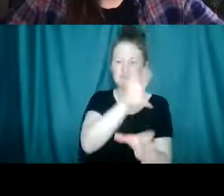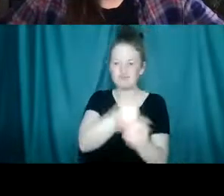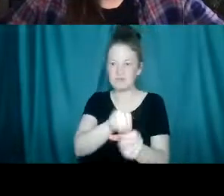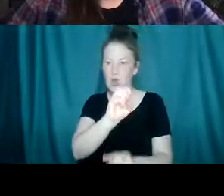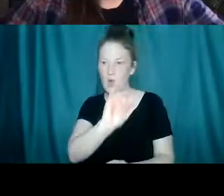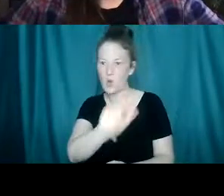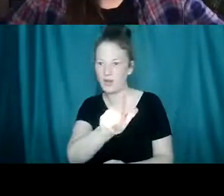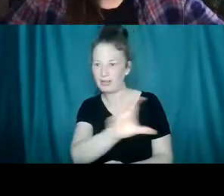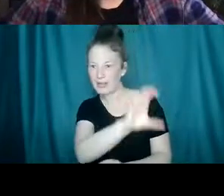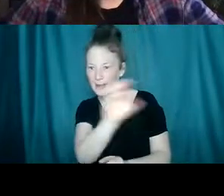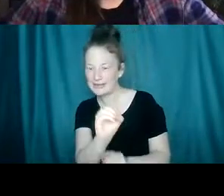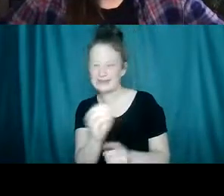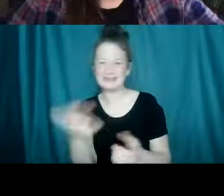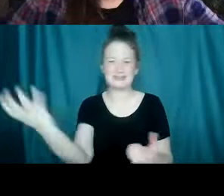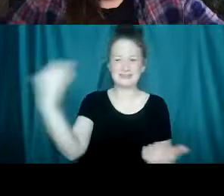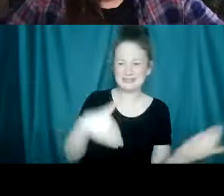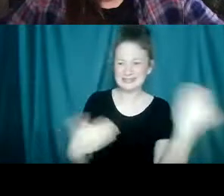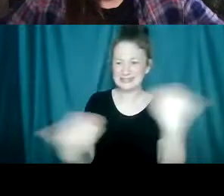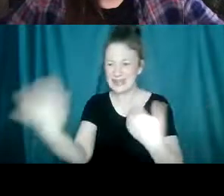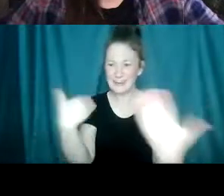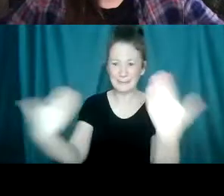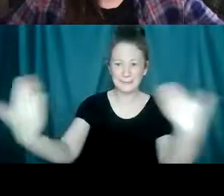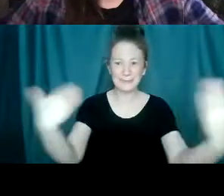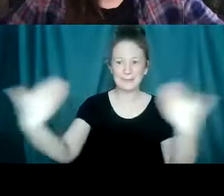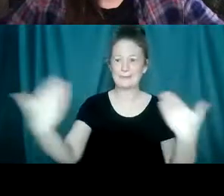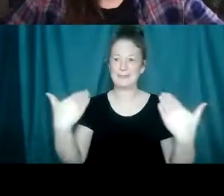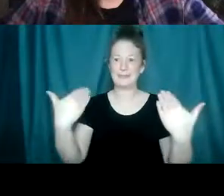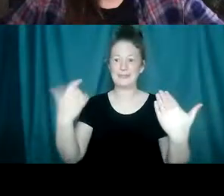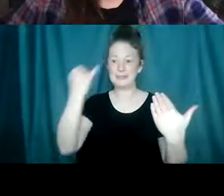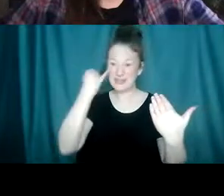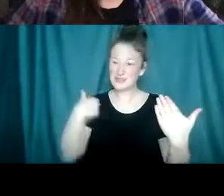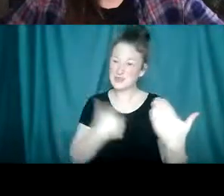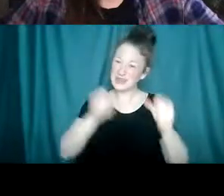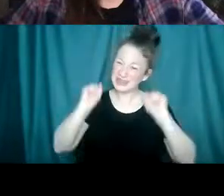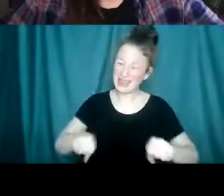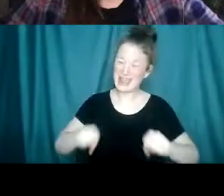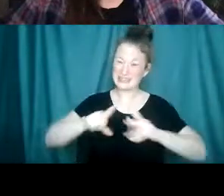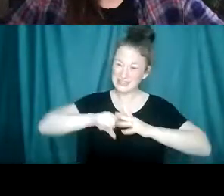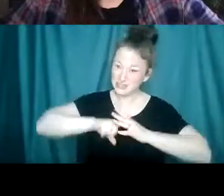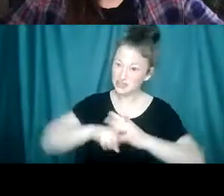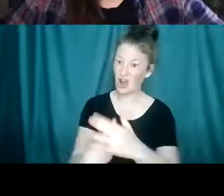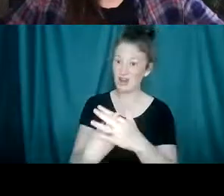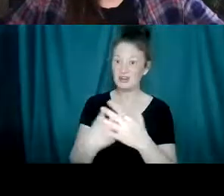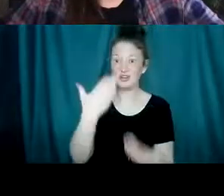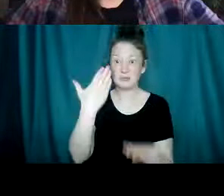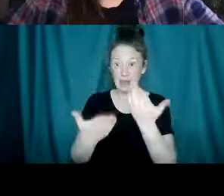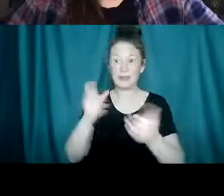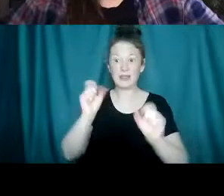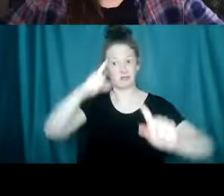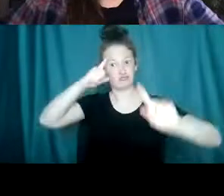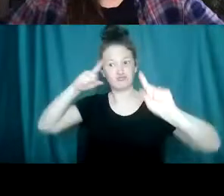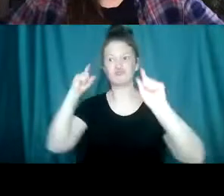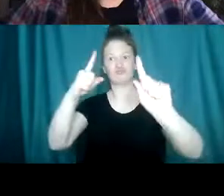scientists, engineers. So, but if we can get this started, maybe we can actually reach our goal